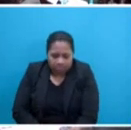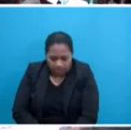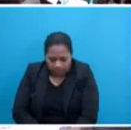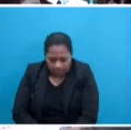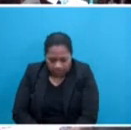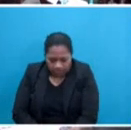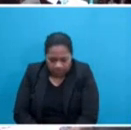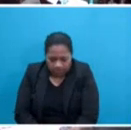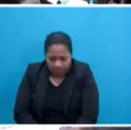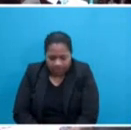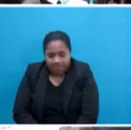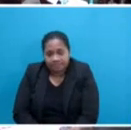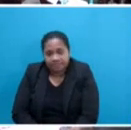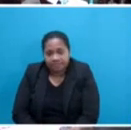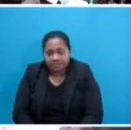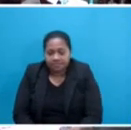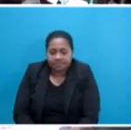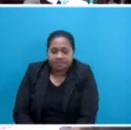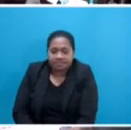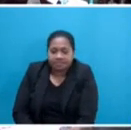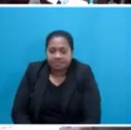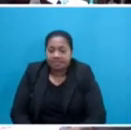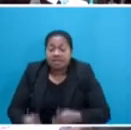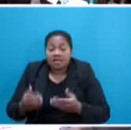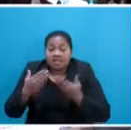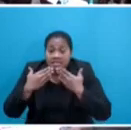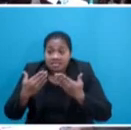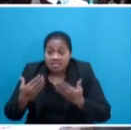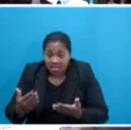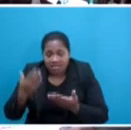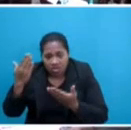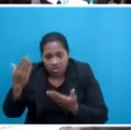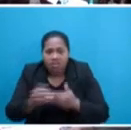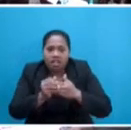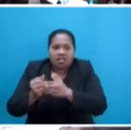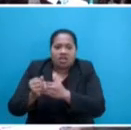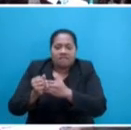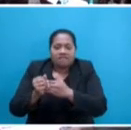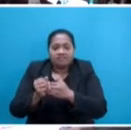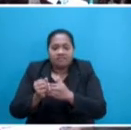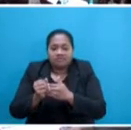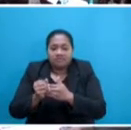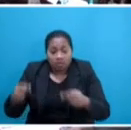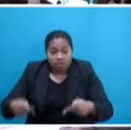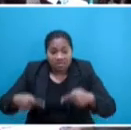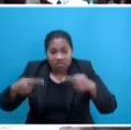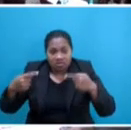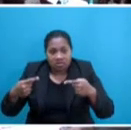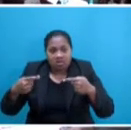I thank the Honourable Leader of the Opposition for his contribution to the debate. I now call